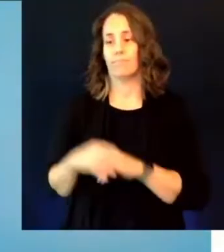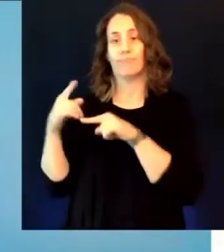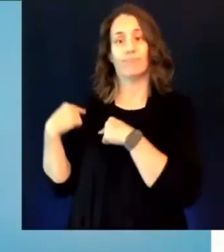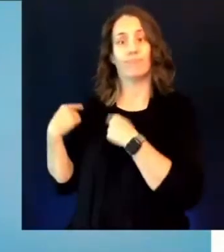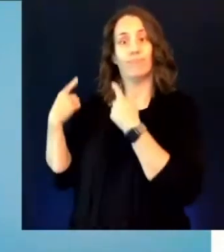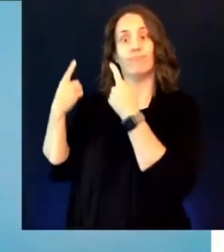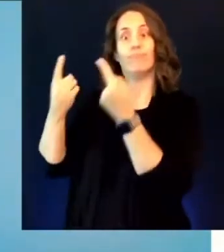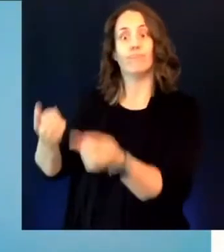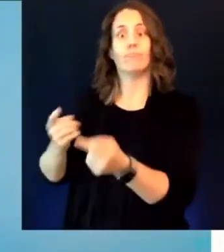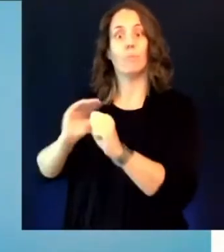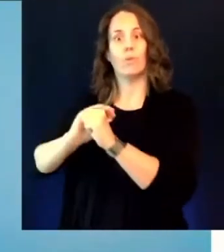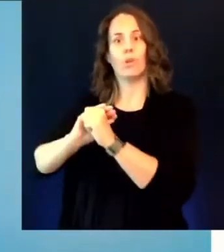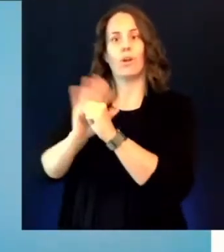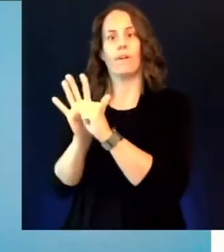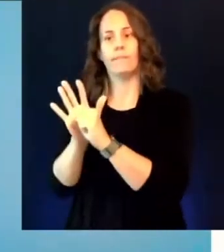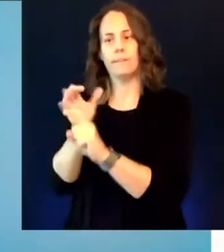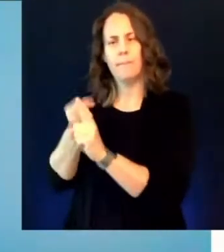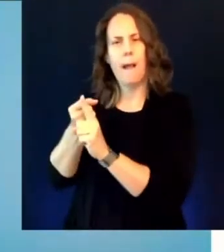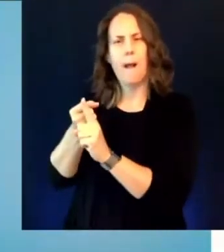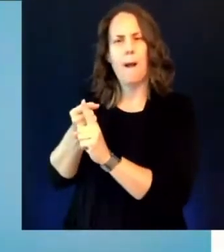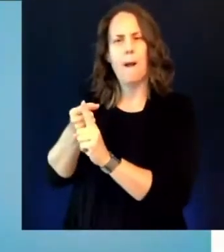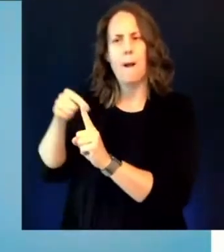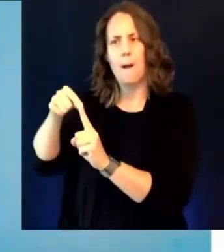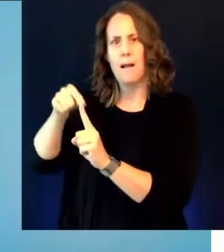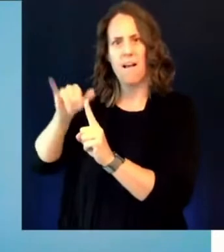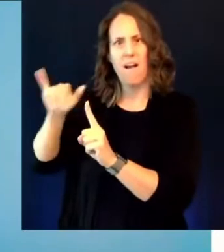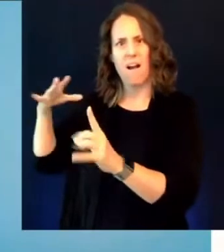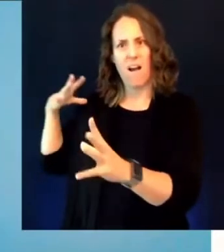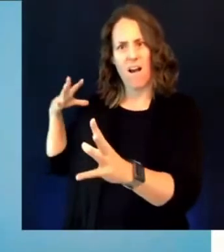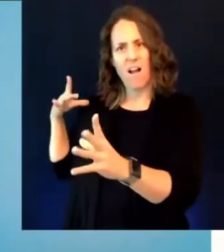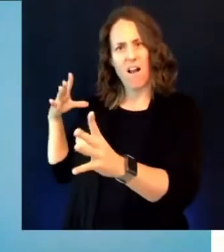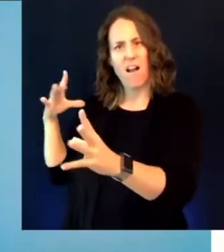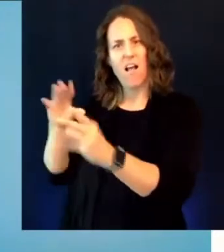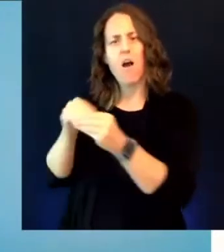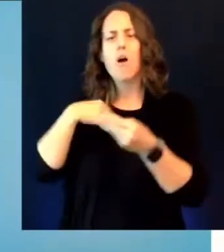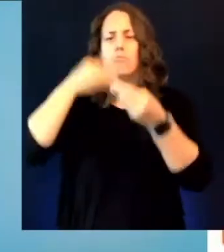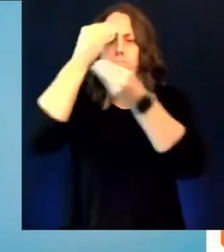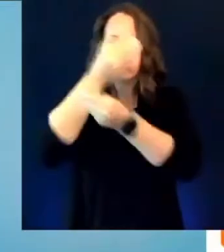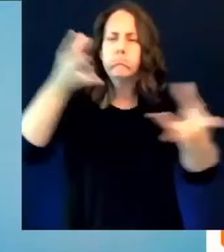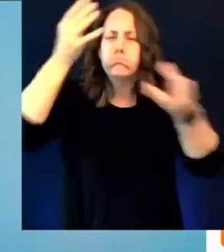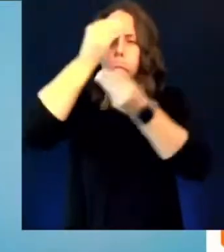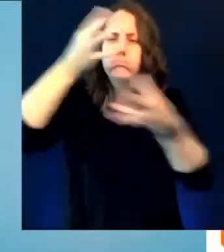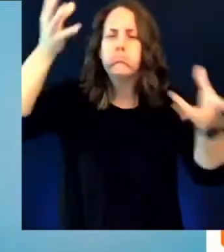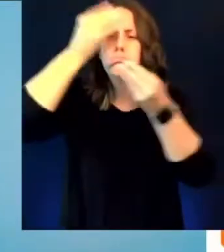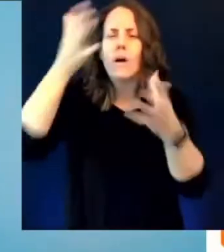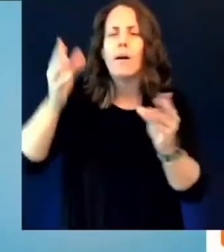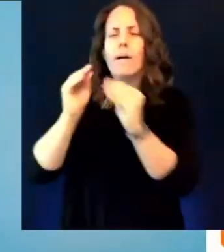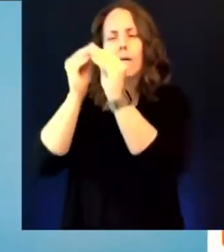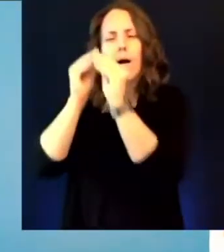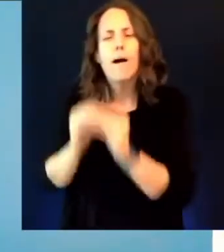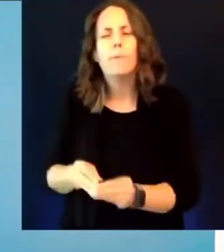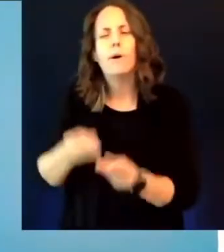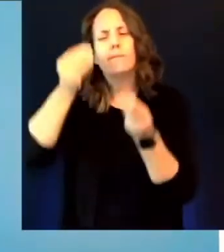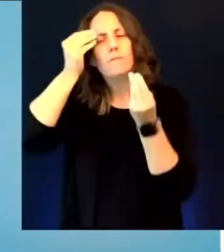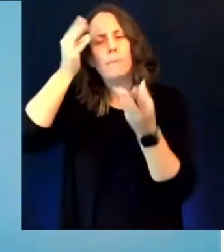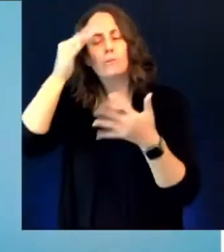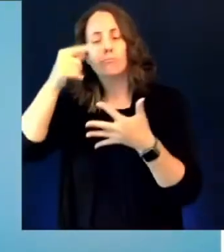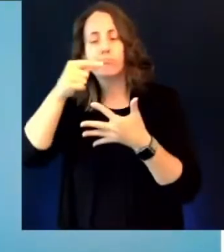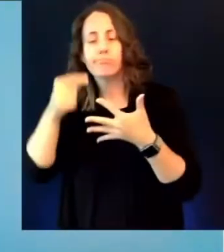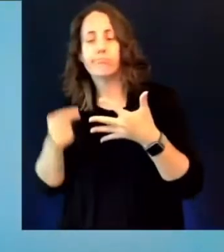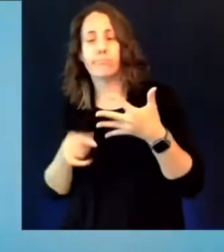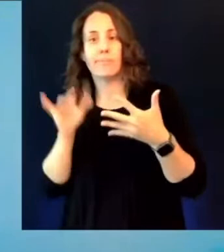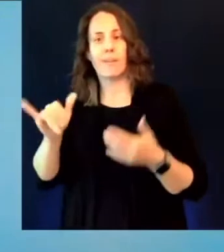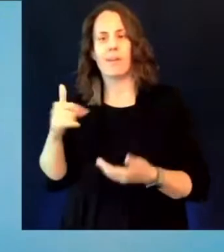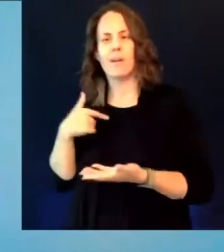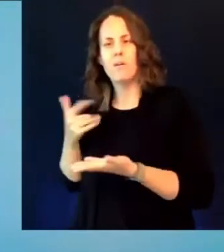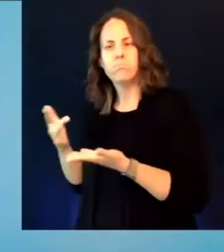in displaying the data that we receive from our 98 local and tribal health departments. And part of that commitment means that we try